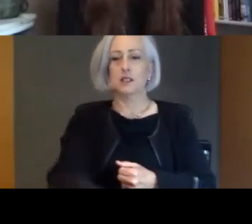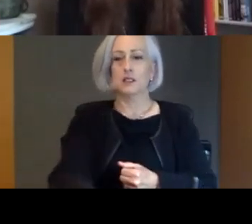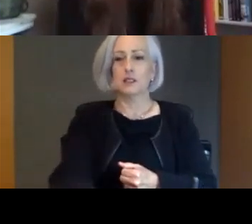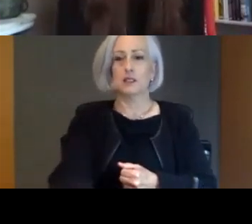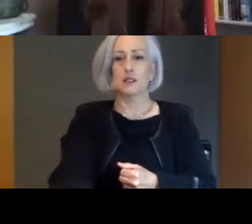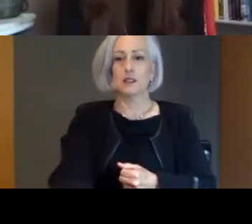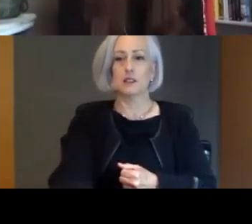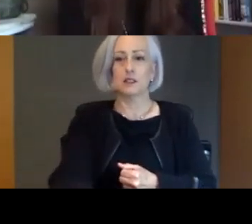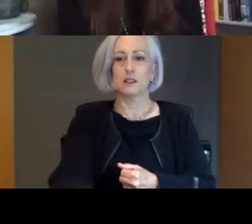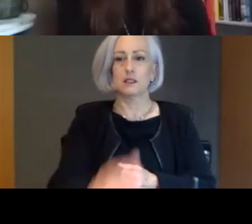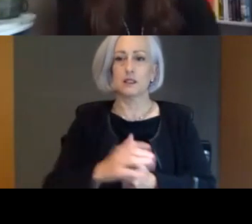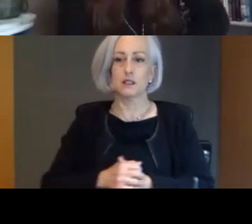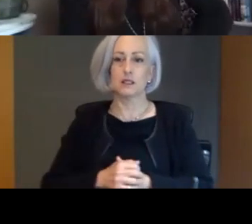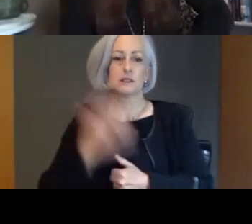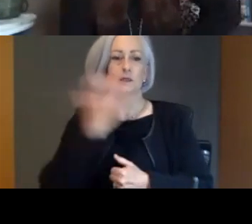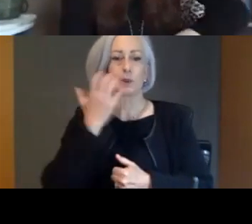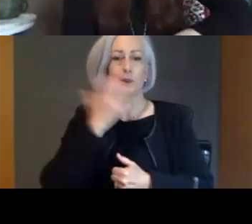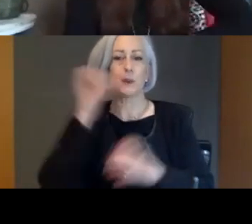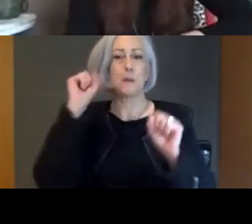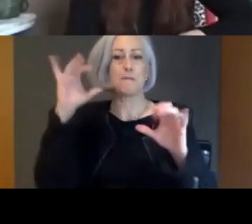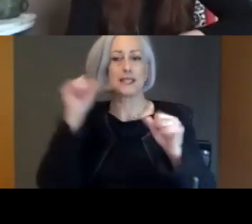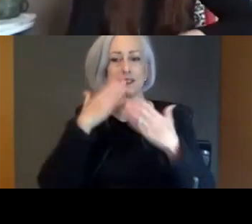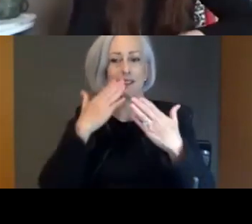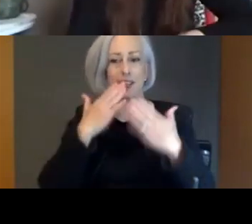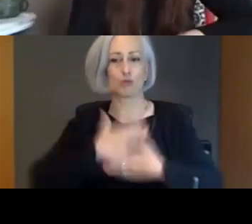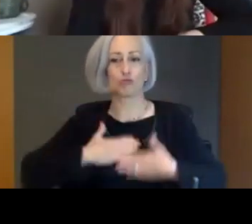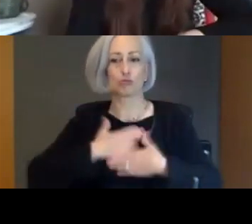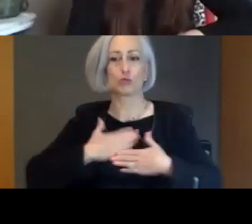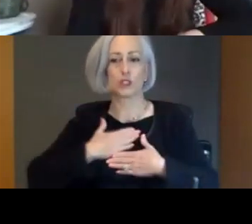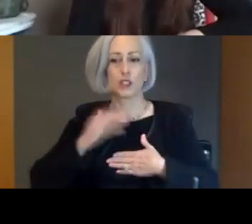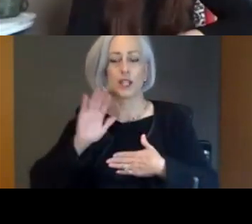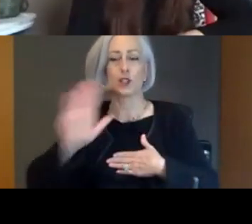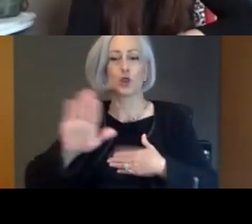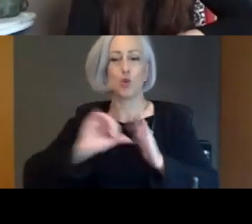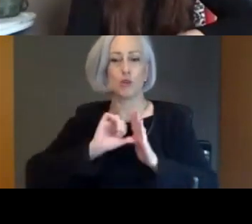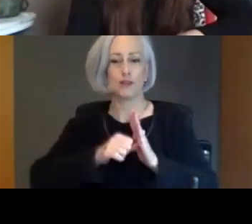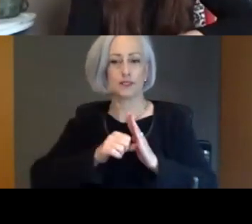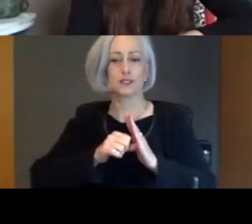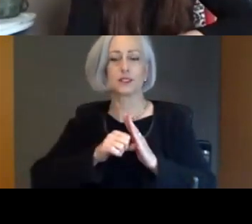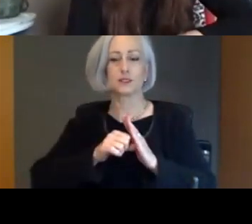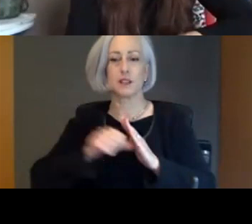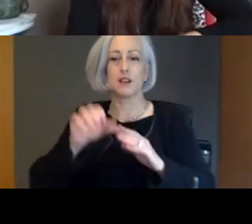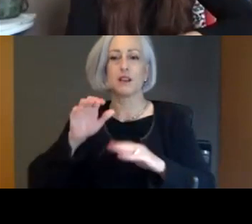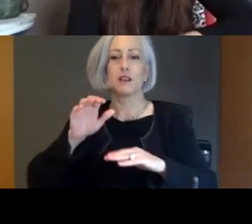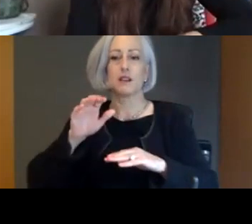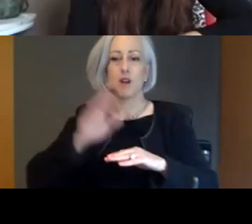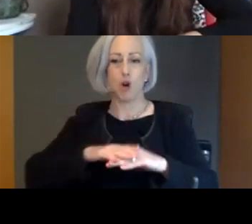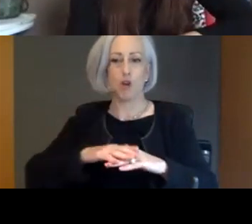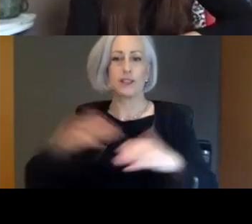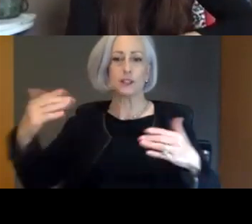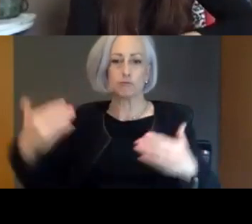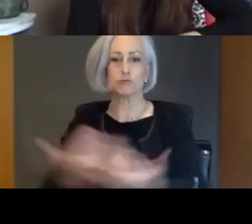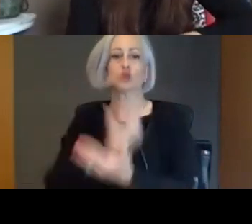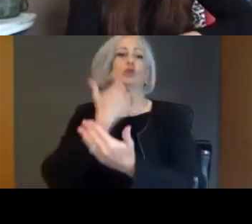Dr. Kovac, that was amazing. Thank you. Very grateful the way you emphasized some of these really revolutionary kind